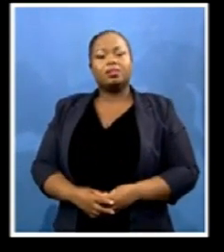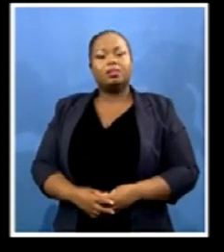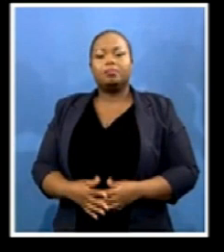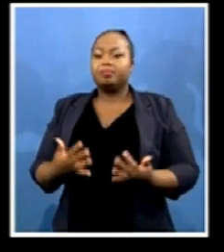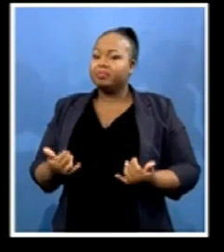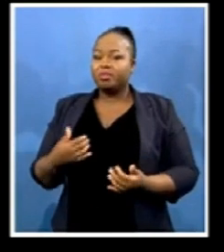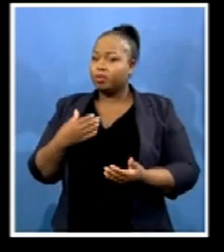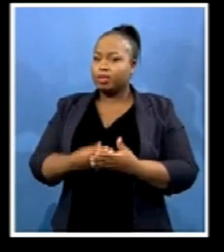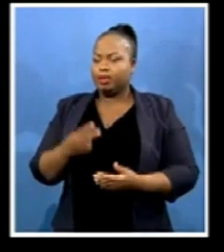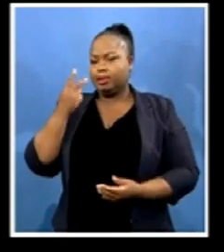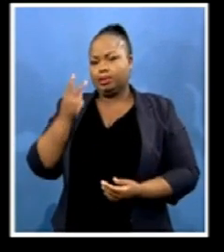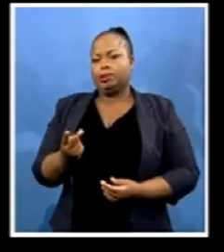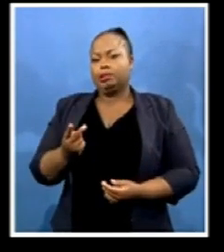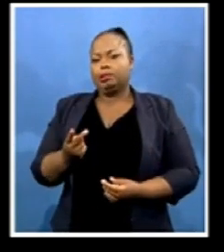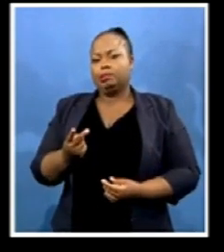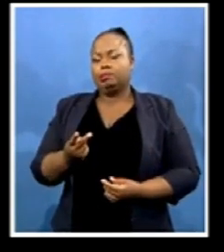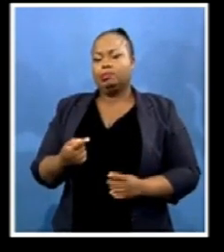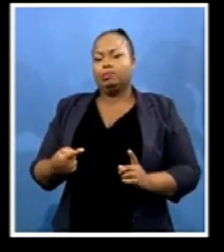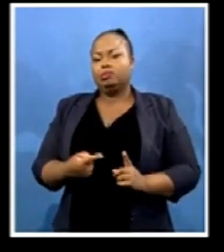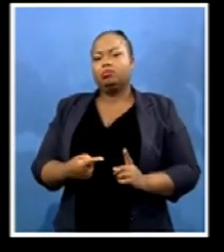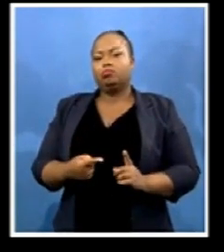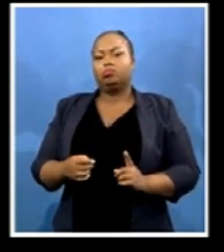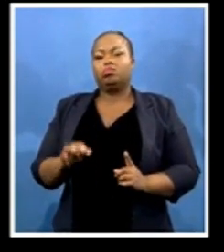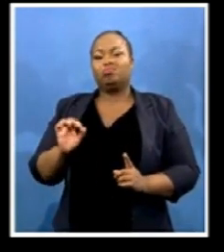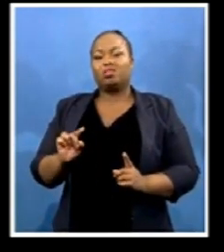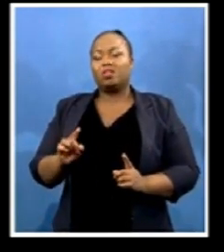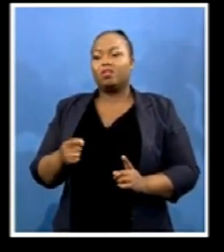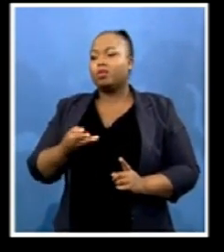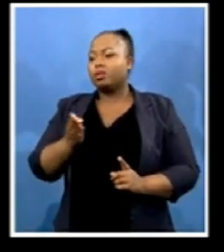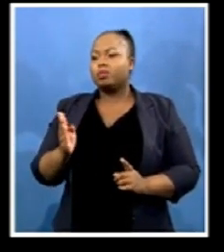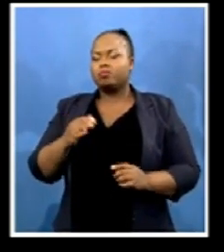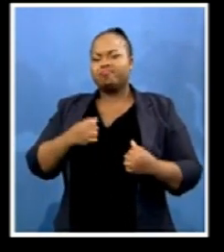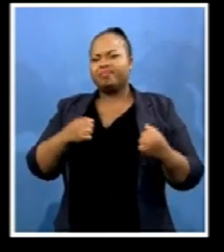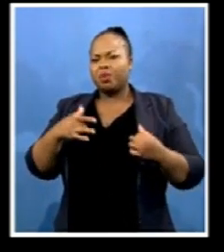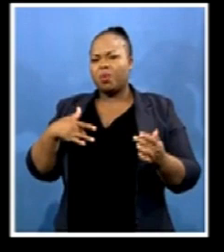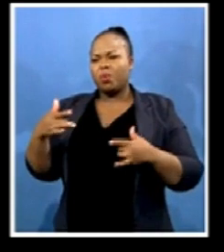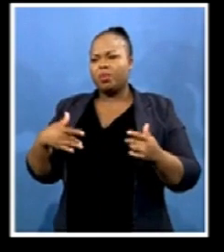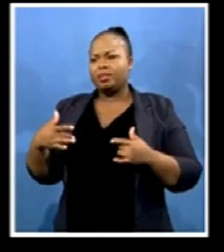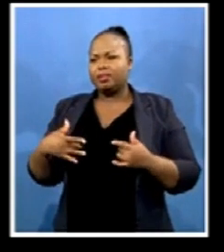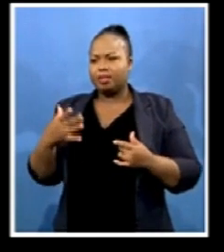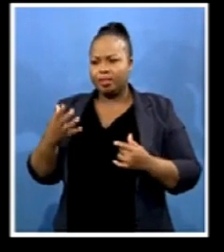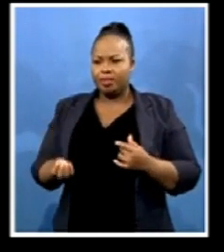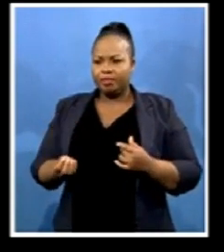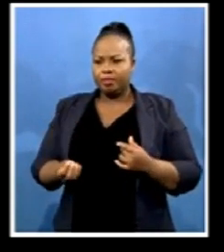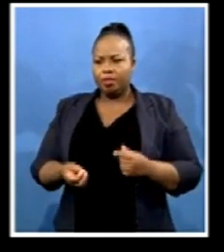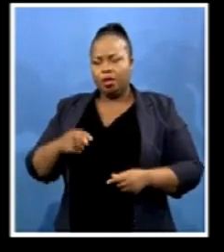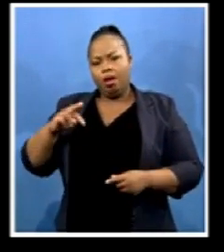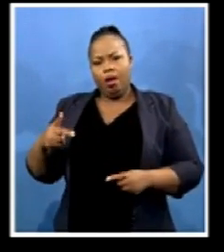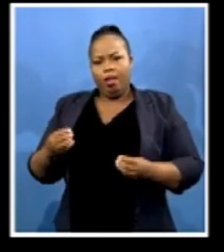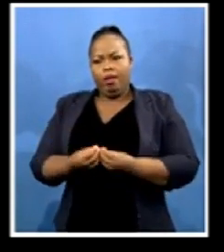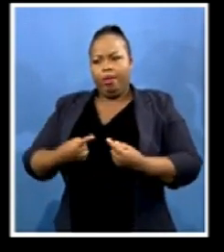well placed to then express such a concern. Another thing that I think we can learn from him is